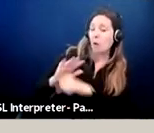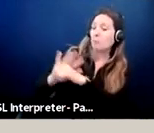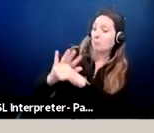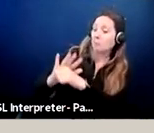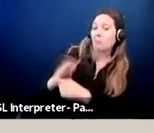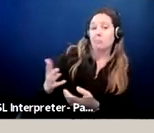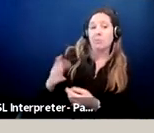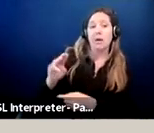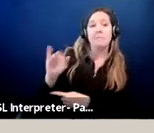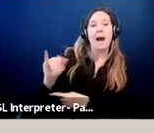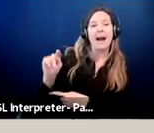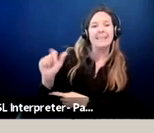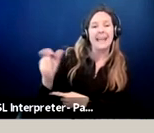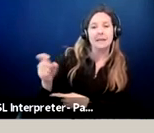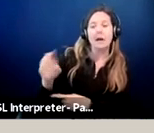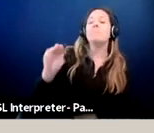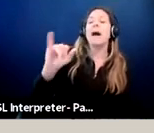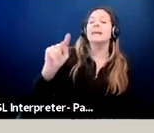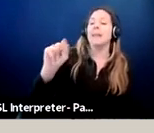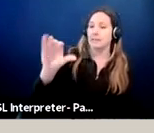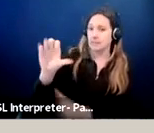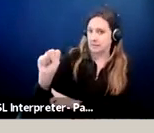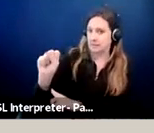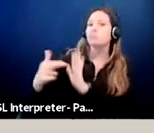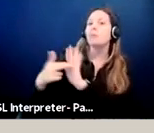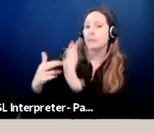MyTax representative trying to promote those programs, to try and get